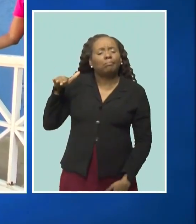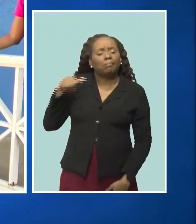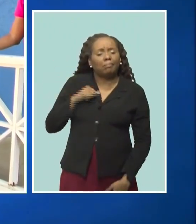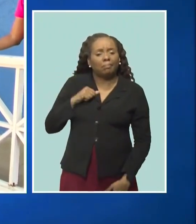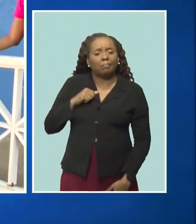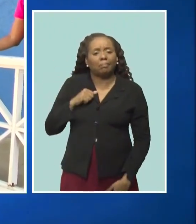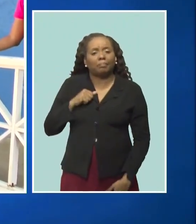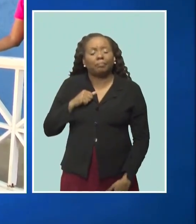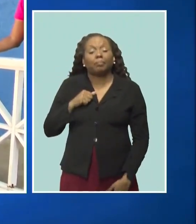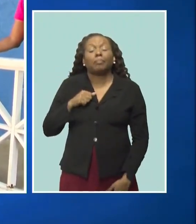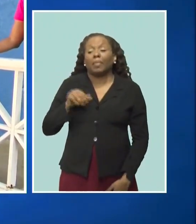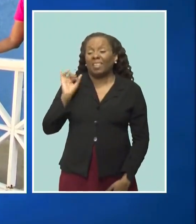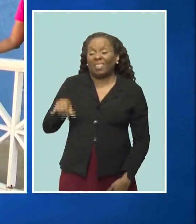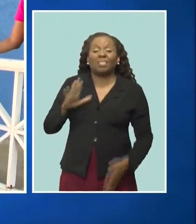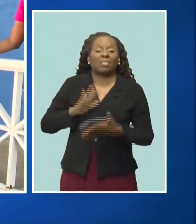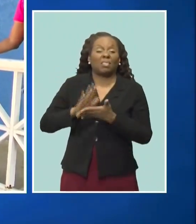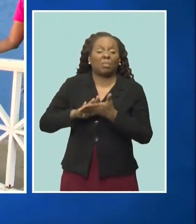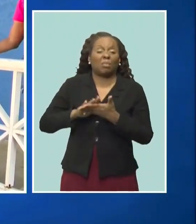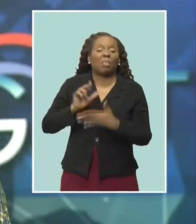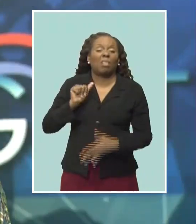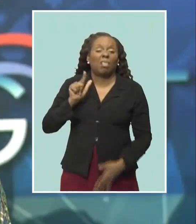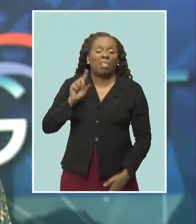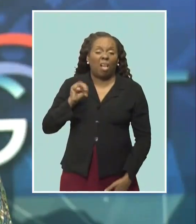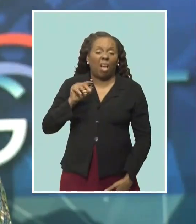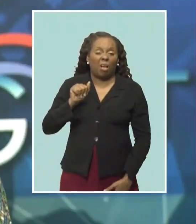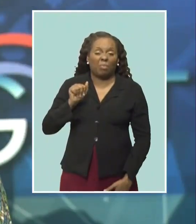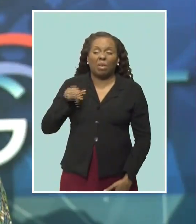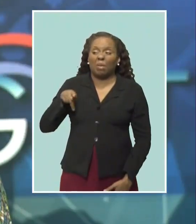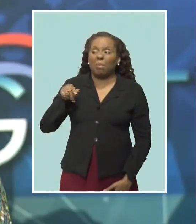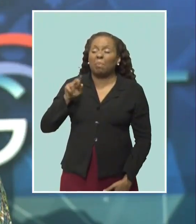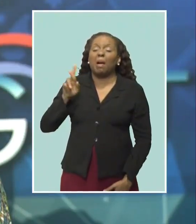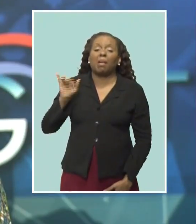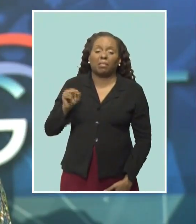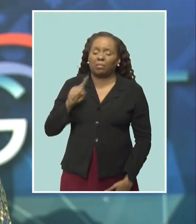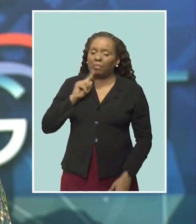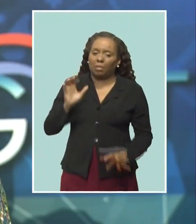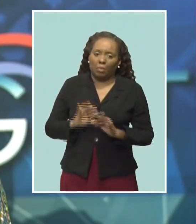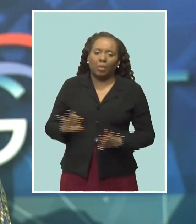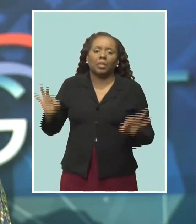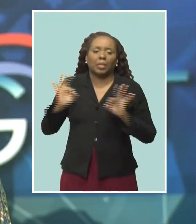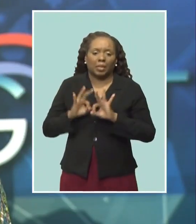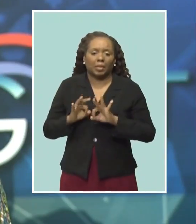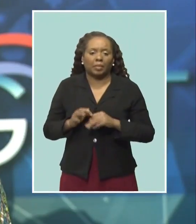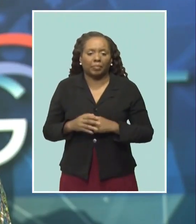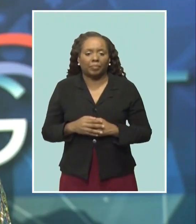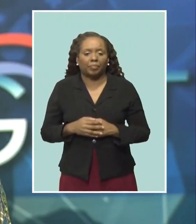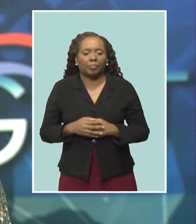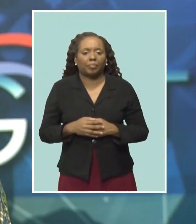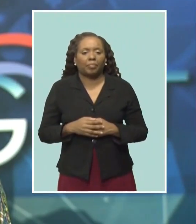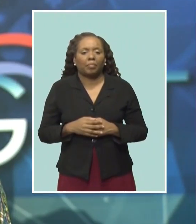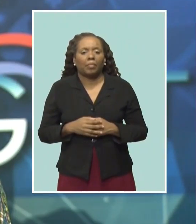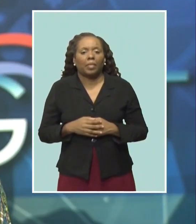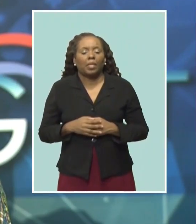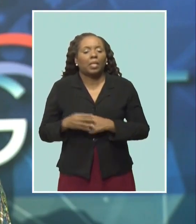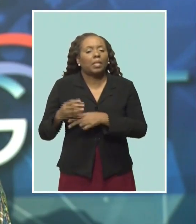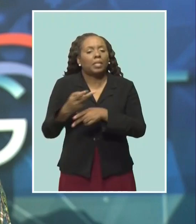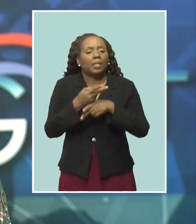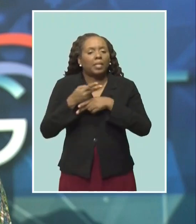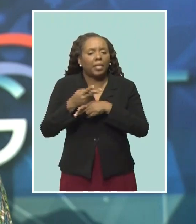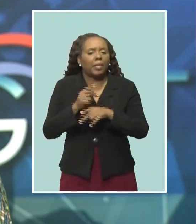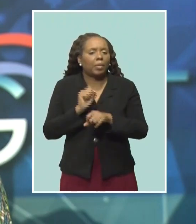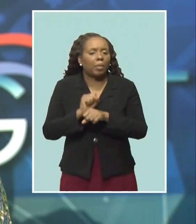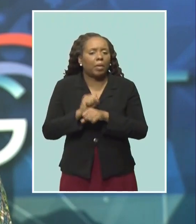where the Alma Parish School fits in. Care work and the care economy have been described as critical for the Americas